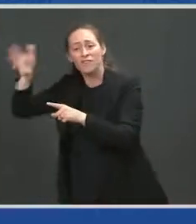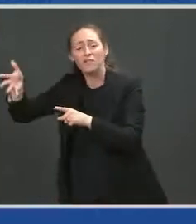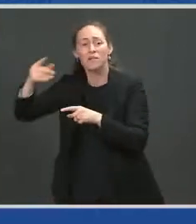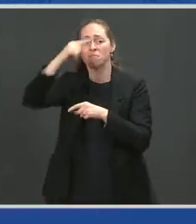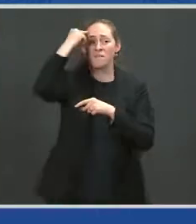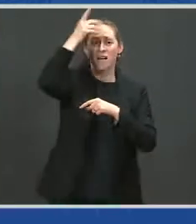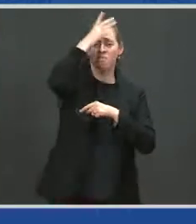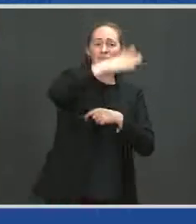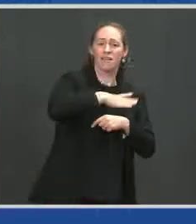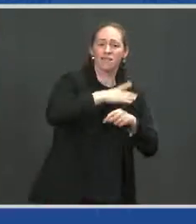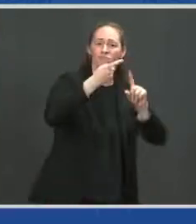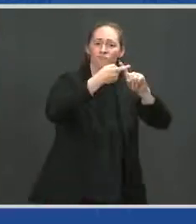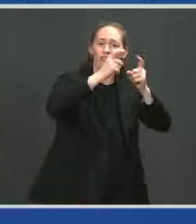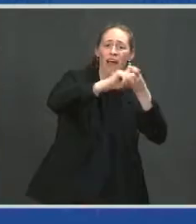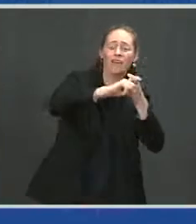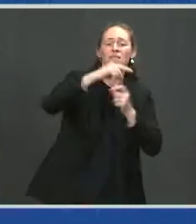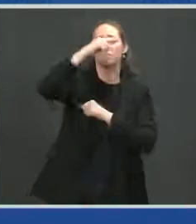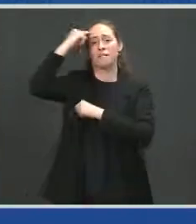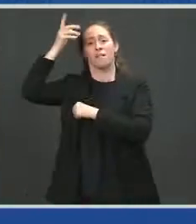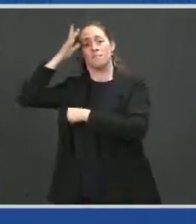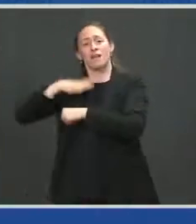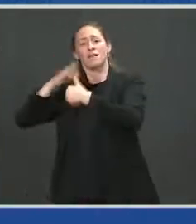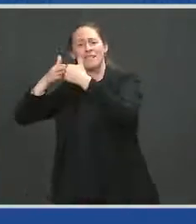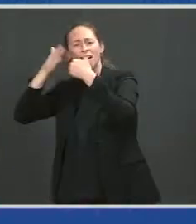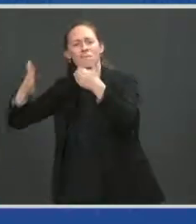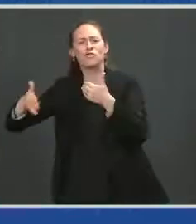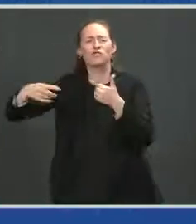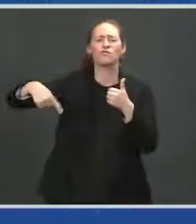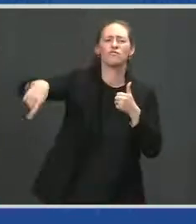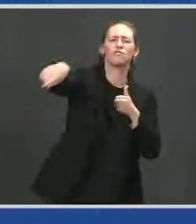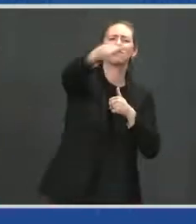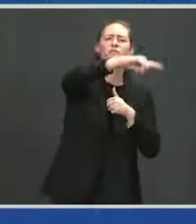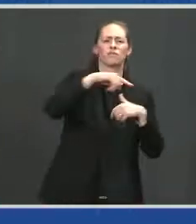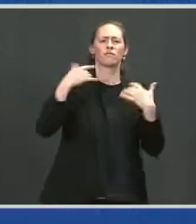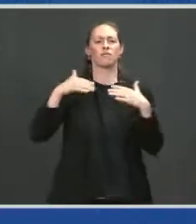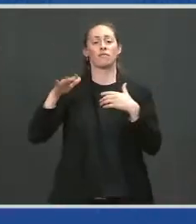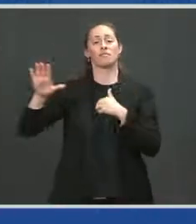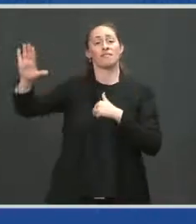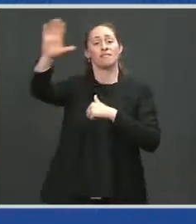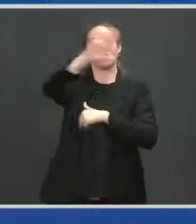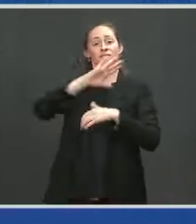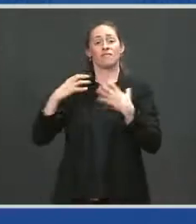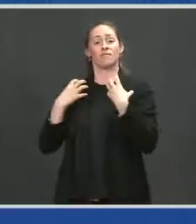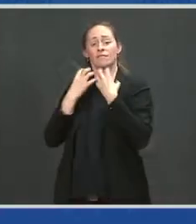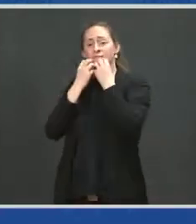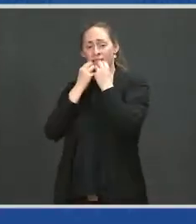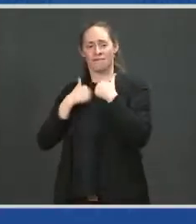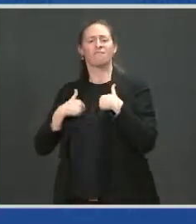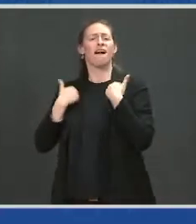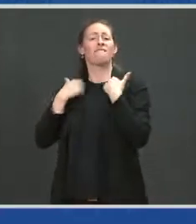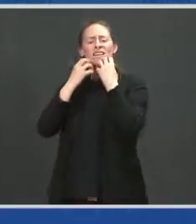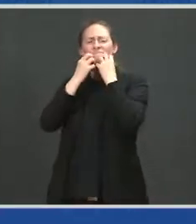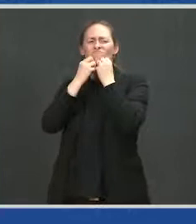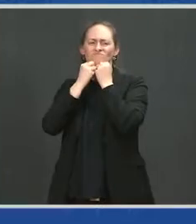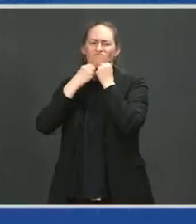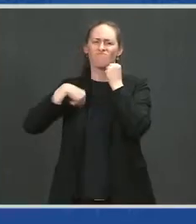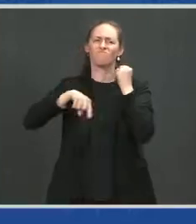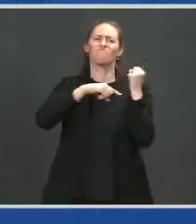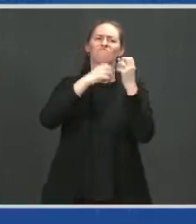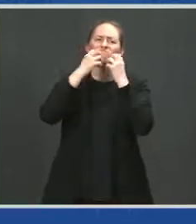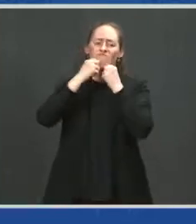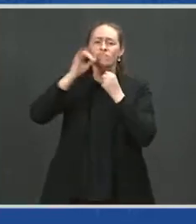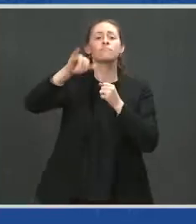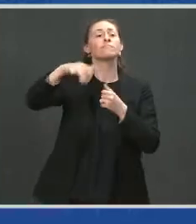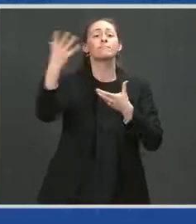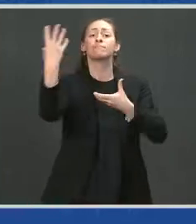neighbors. Their lives must be valued in our education system, in our